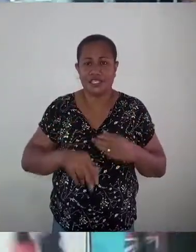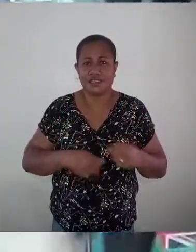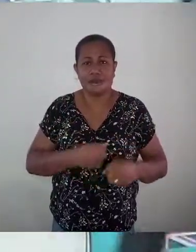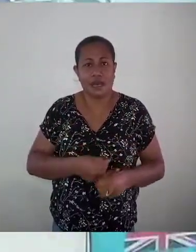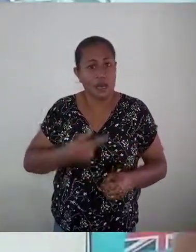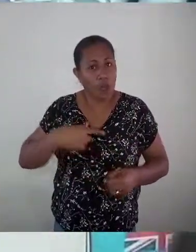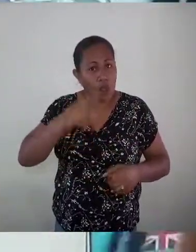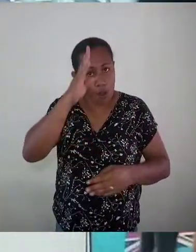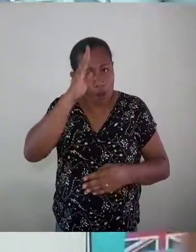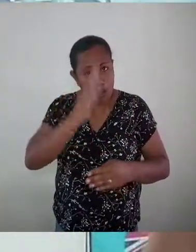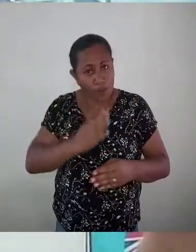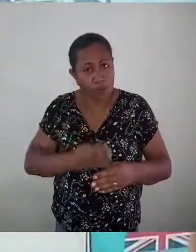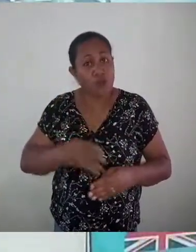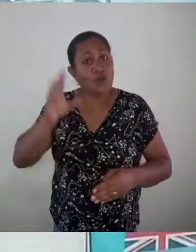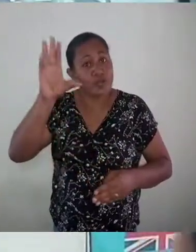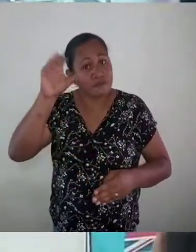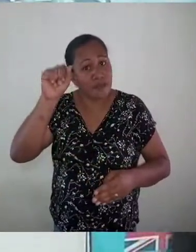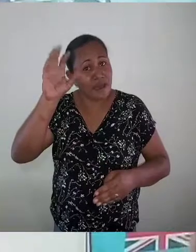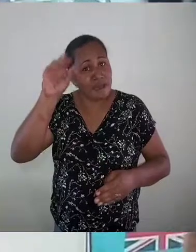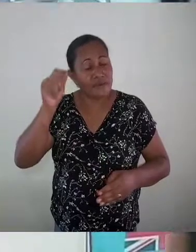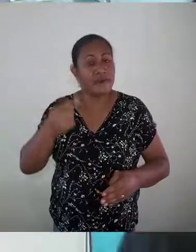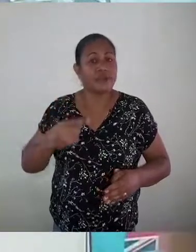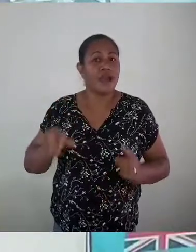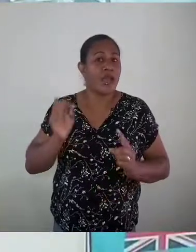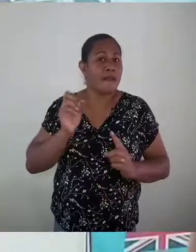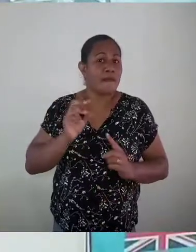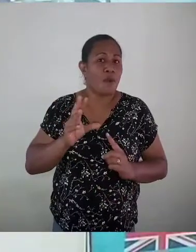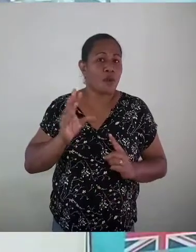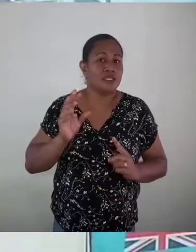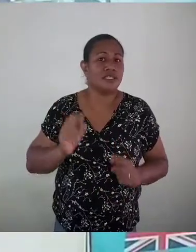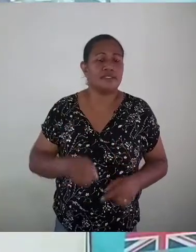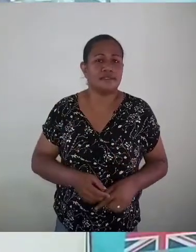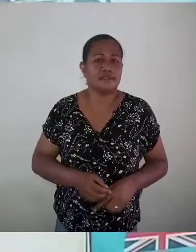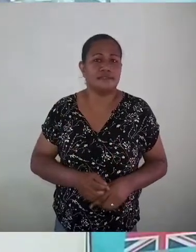those four important safety rules.